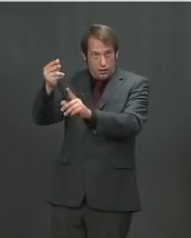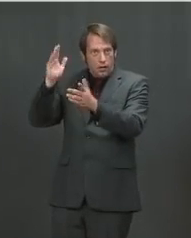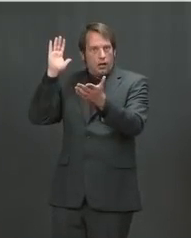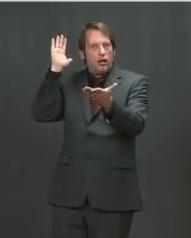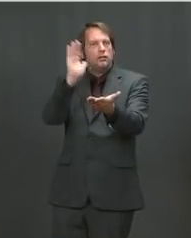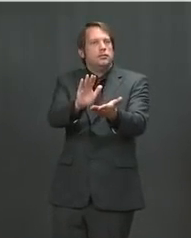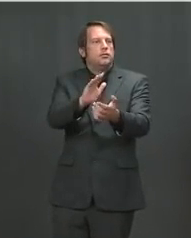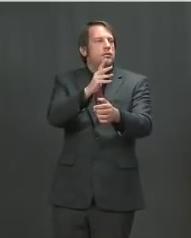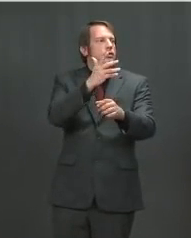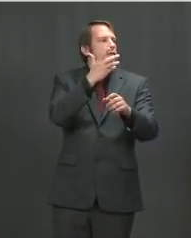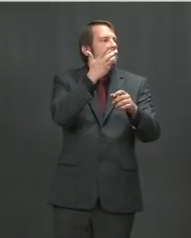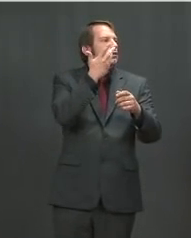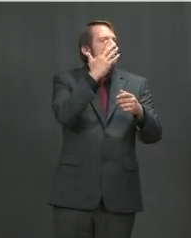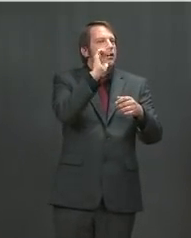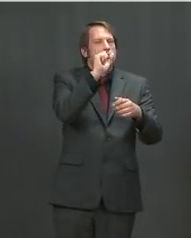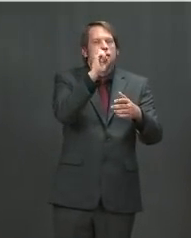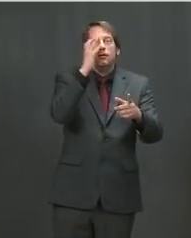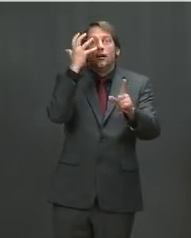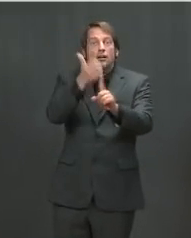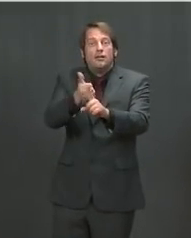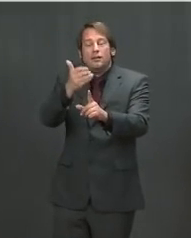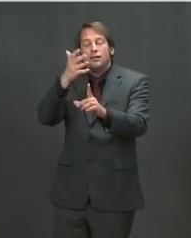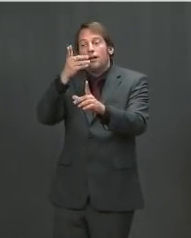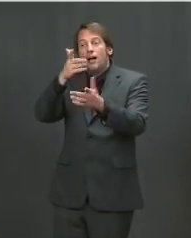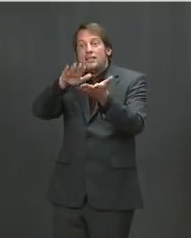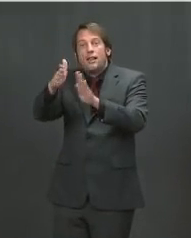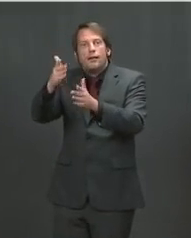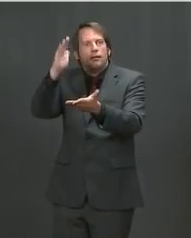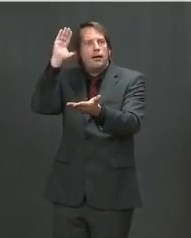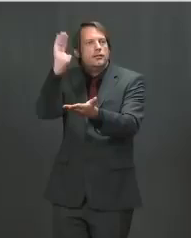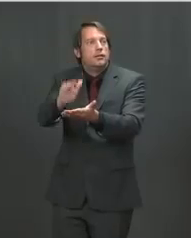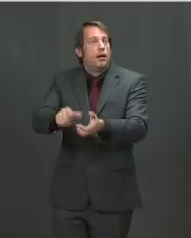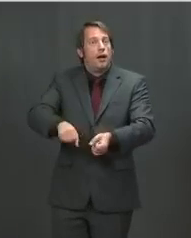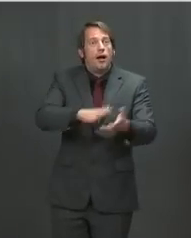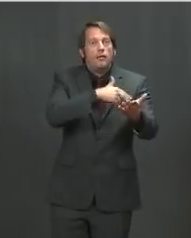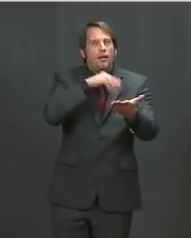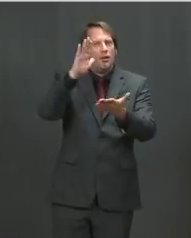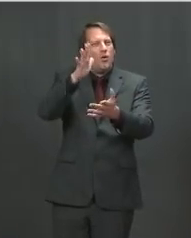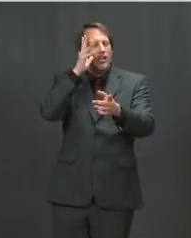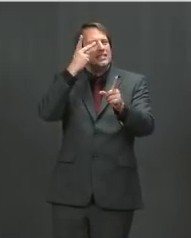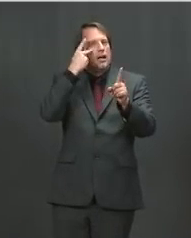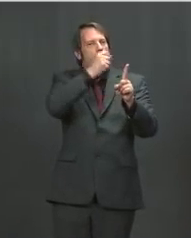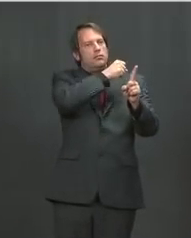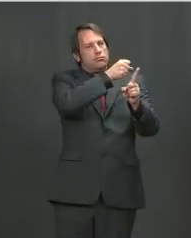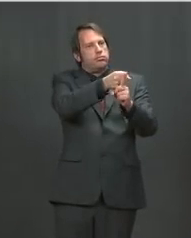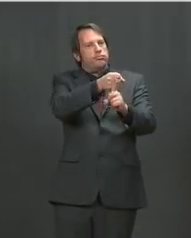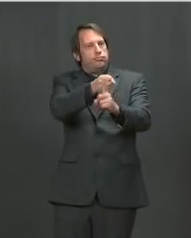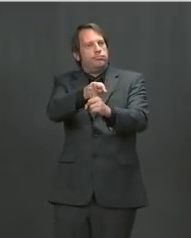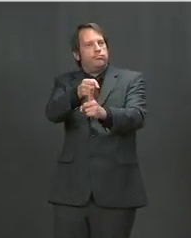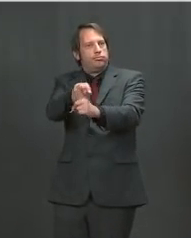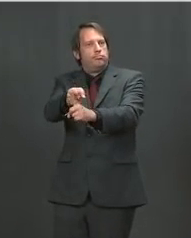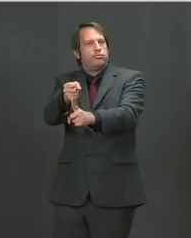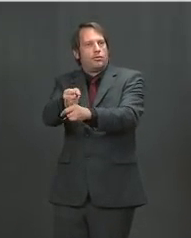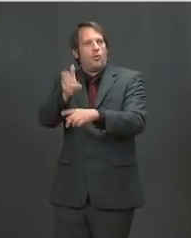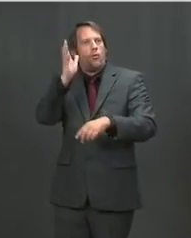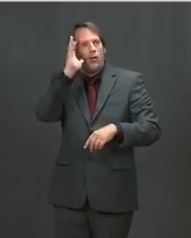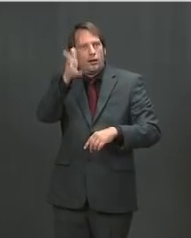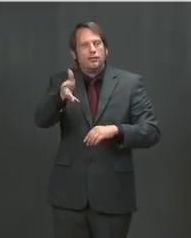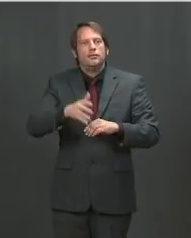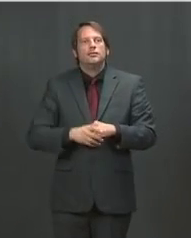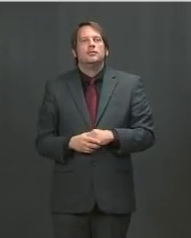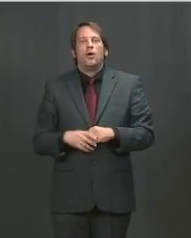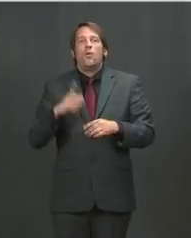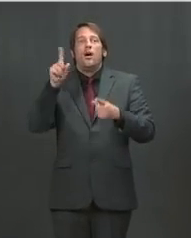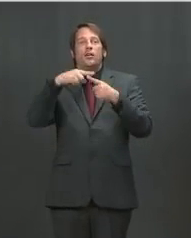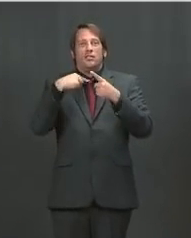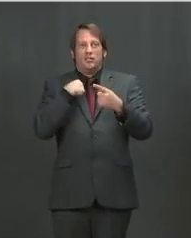say it's going to be this percent, but we'll know it when we see it. It'll be obvious as the numbers come down rather dramatically.